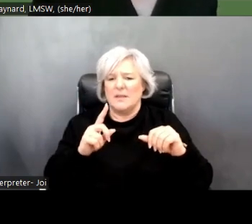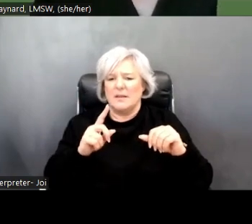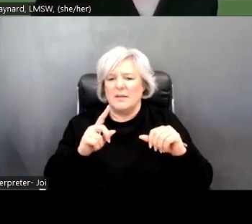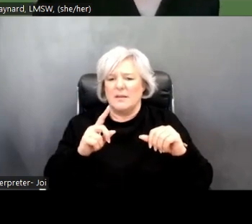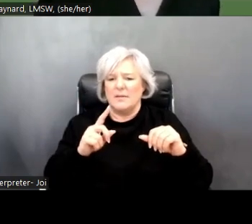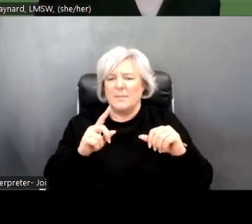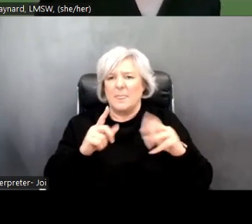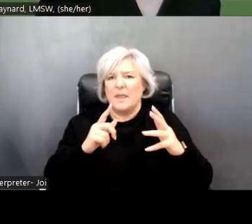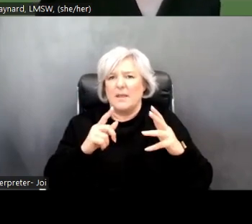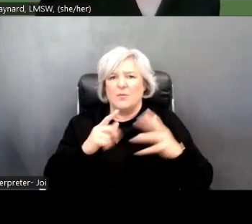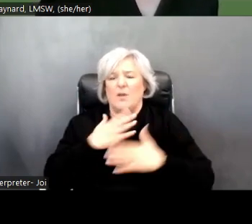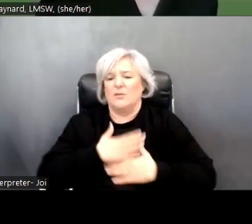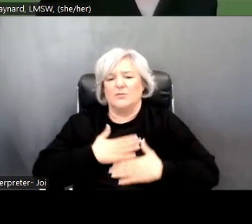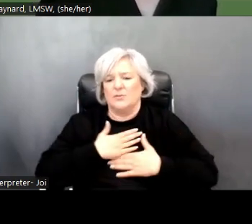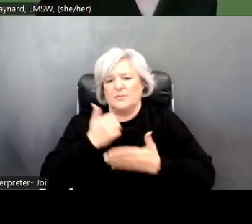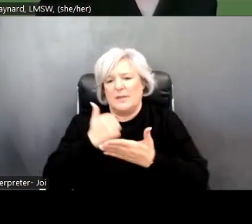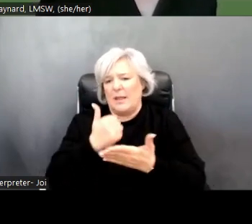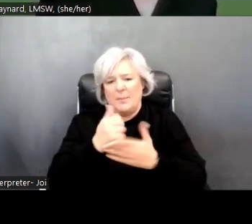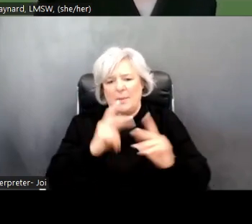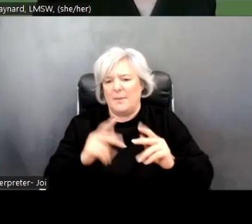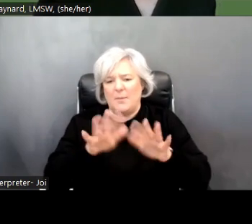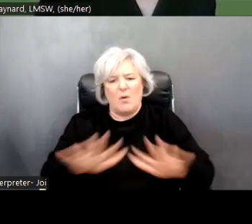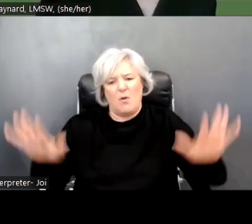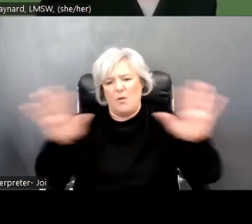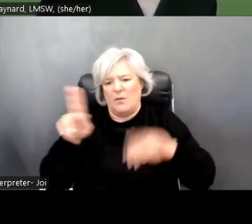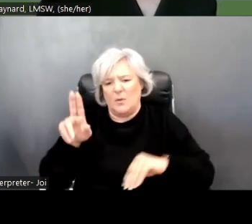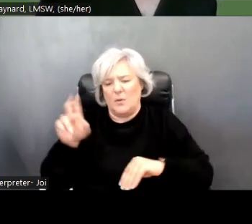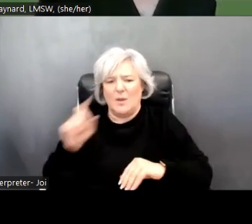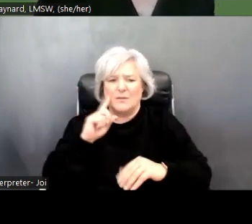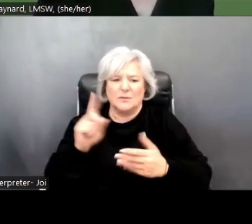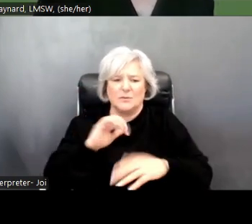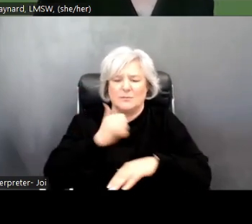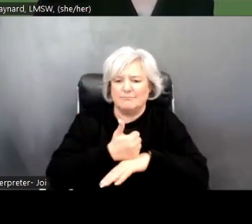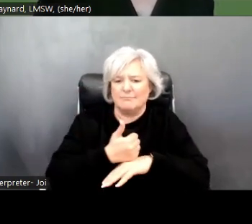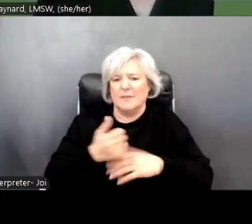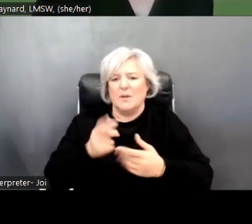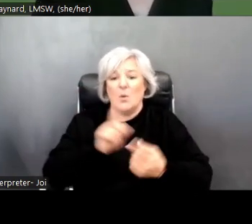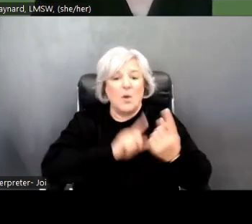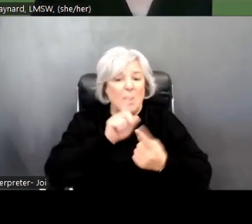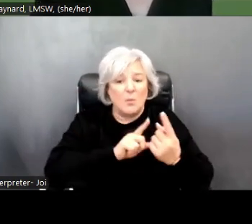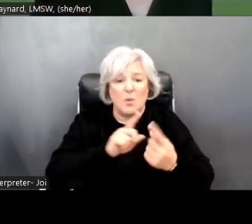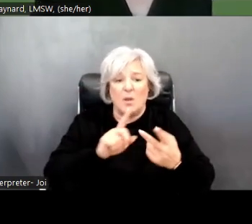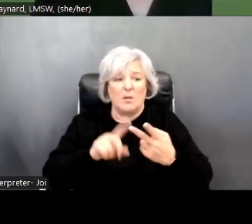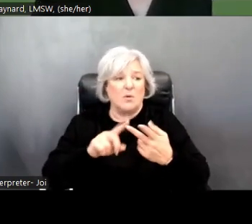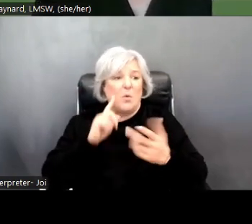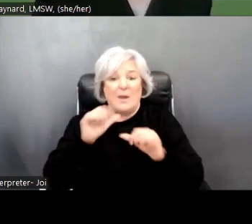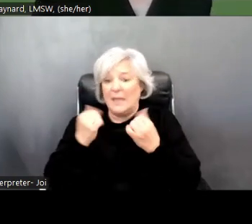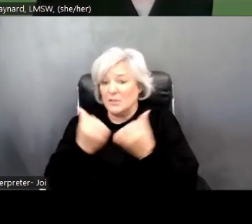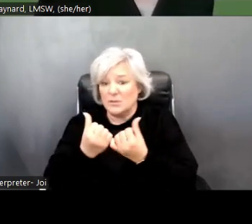helping folks all across the country to implement NTI, either on a one-to-one basis or in an